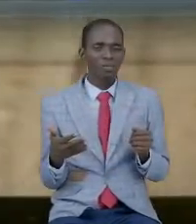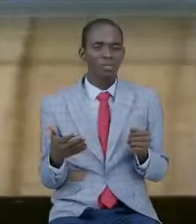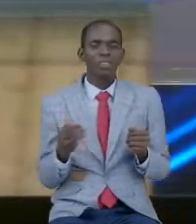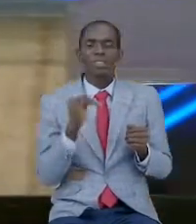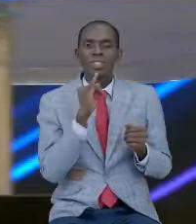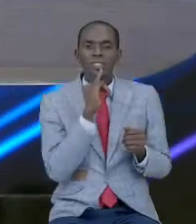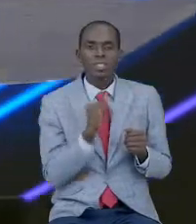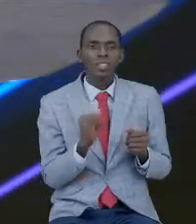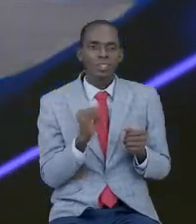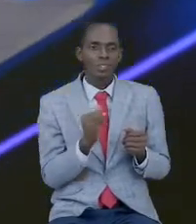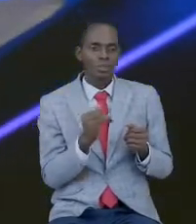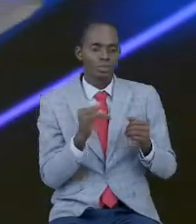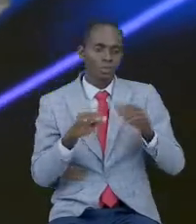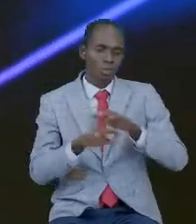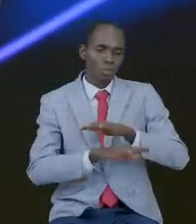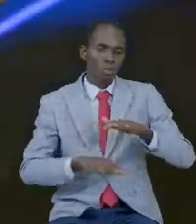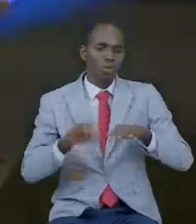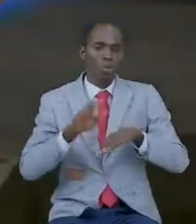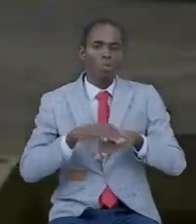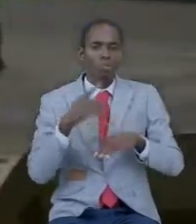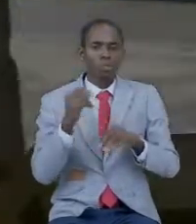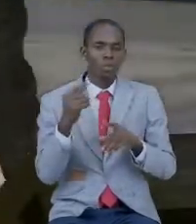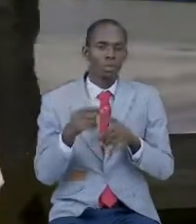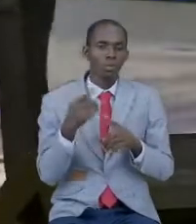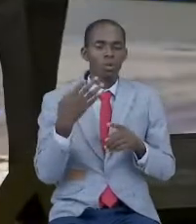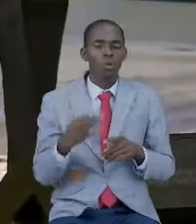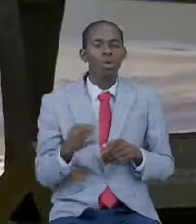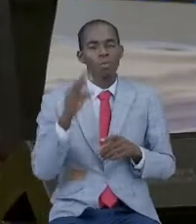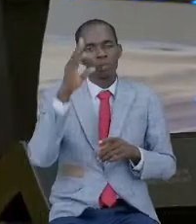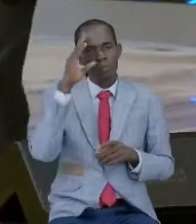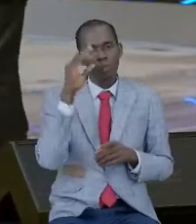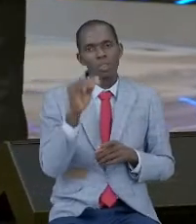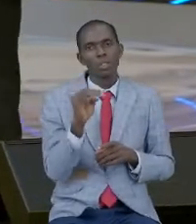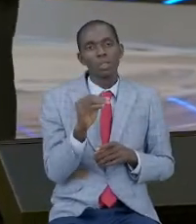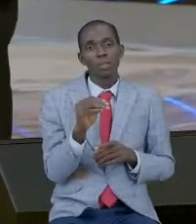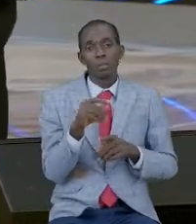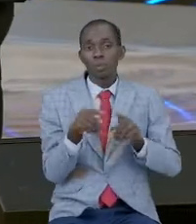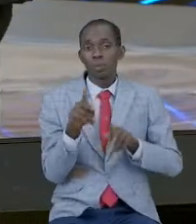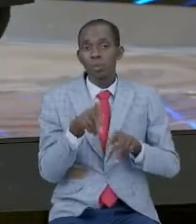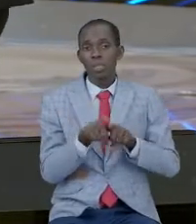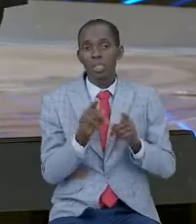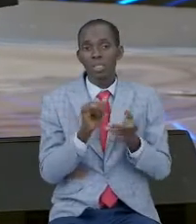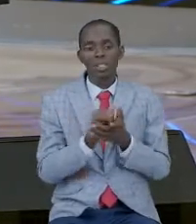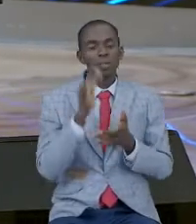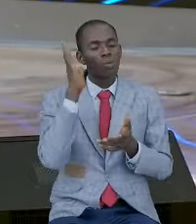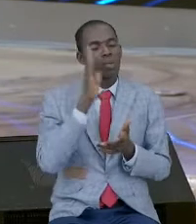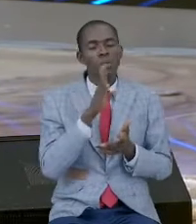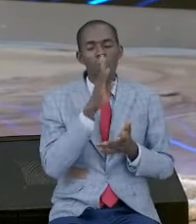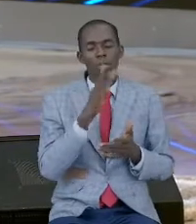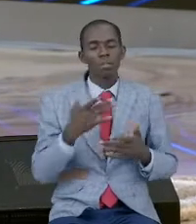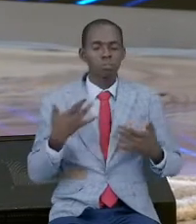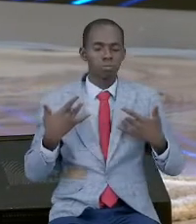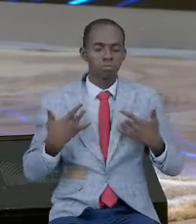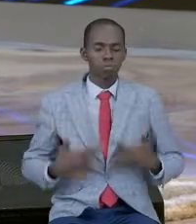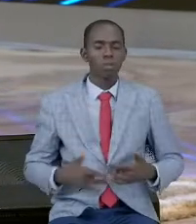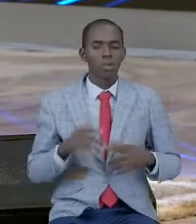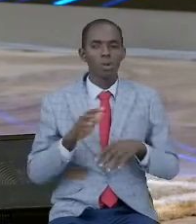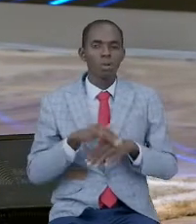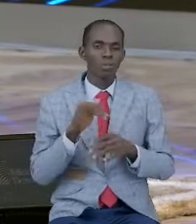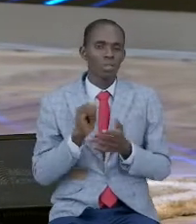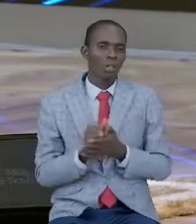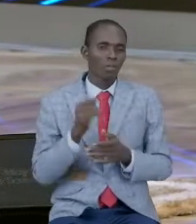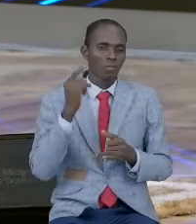on the word of men. They'll be disappointed on the final day. Were it possible for